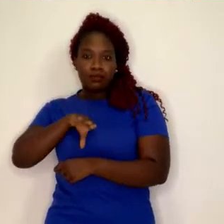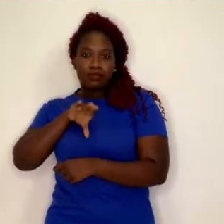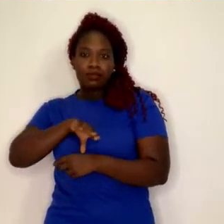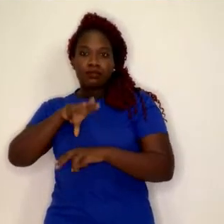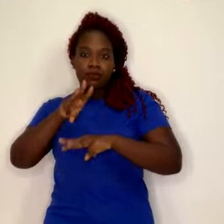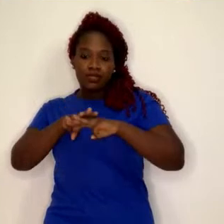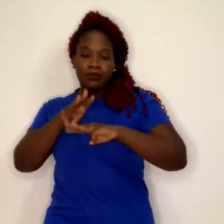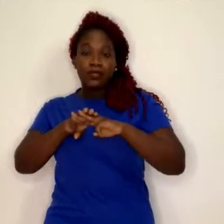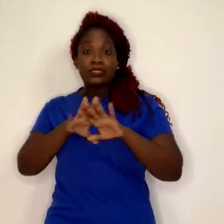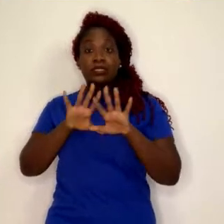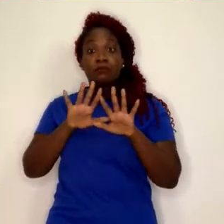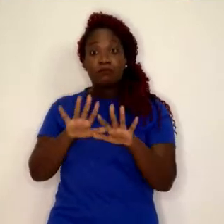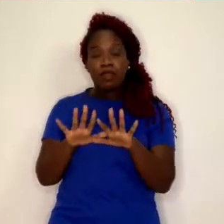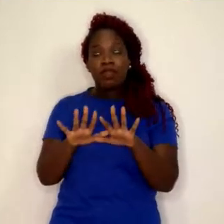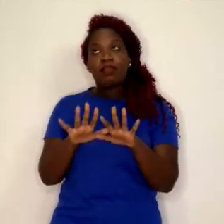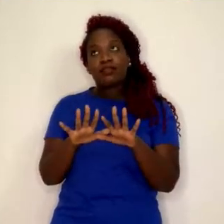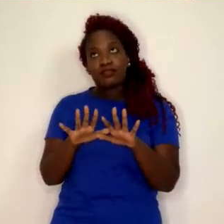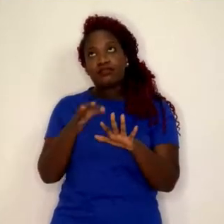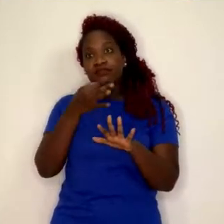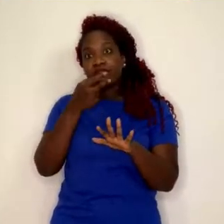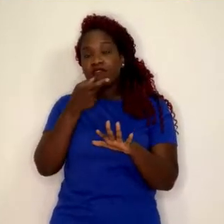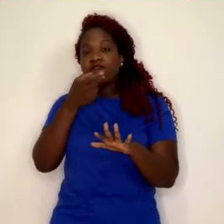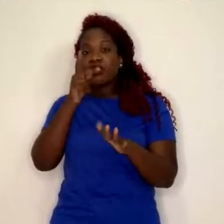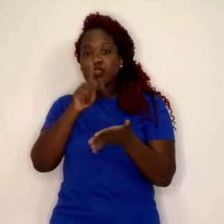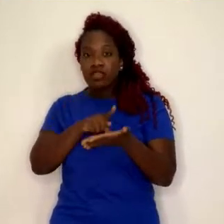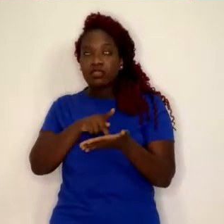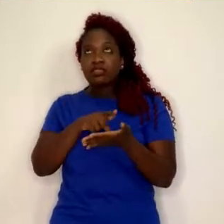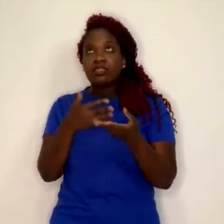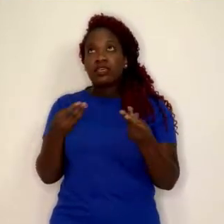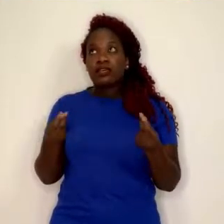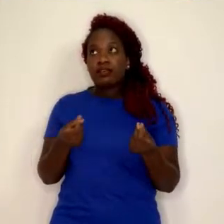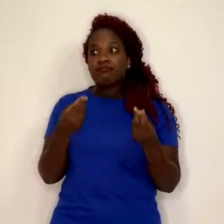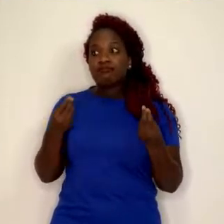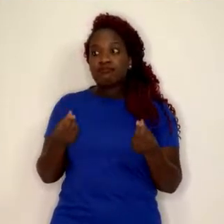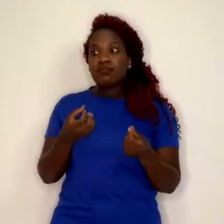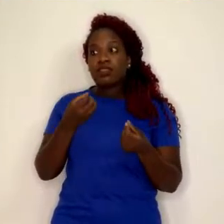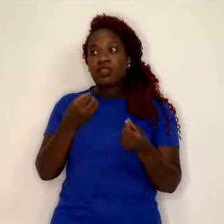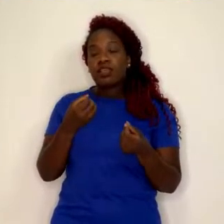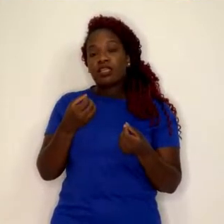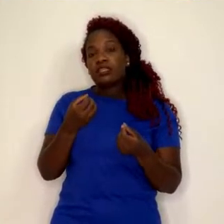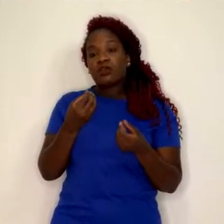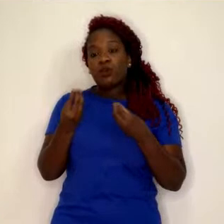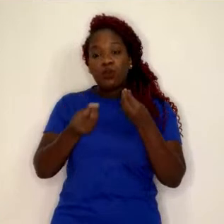more than doing well in mathematics and Portuguese. However,